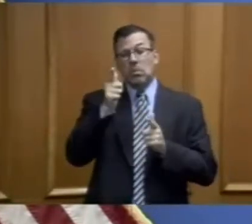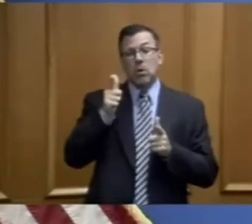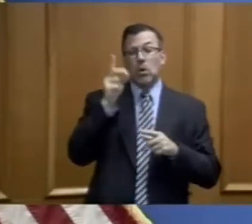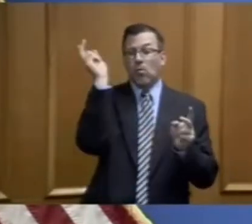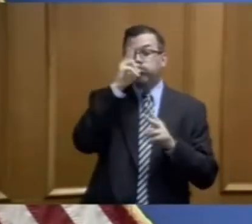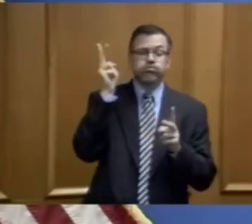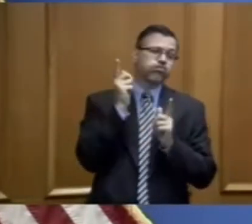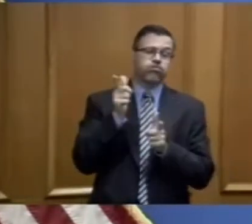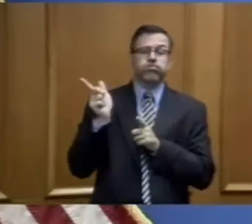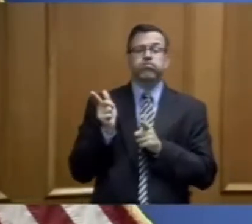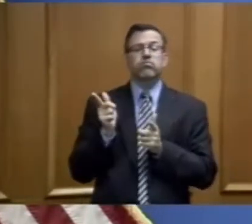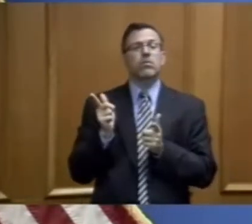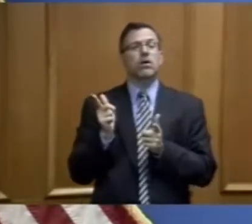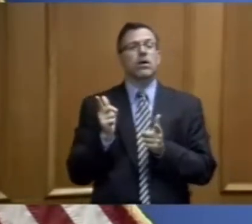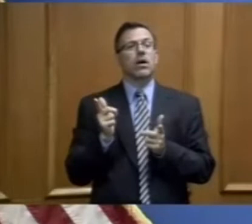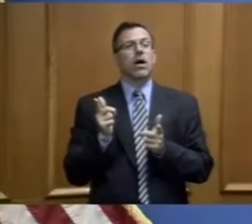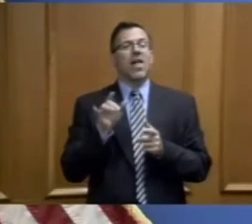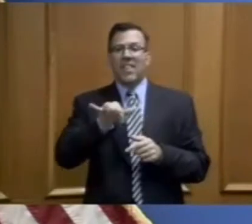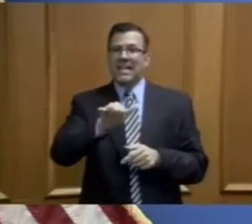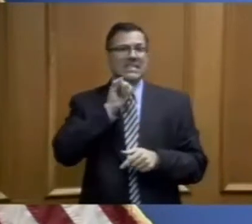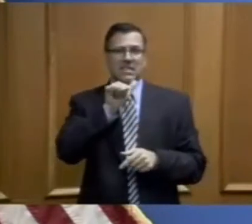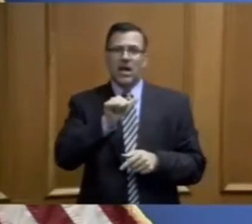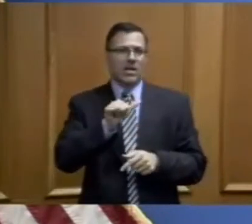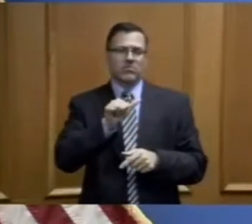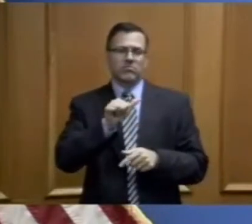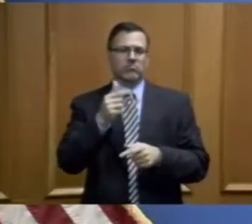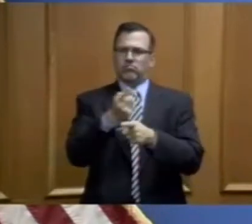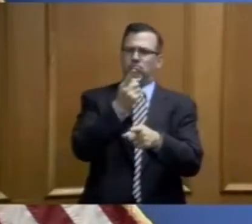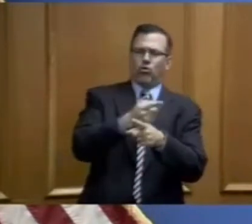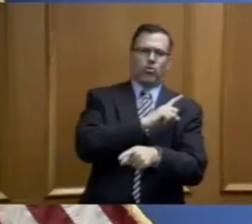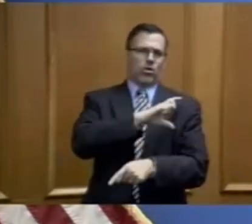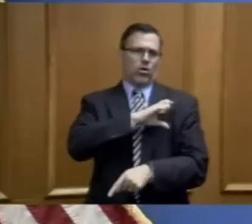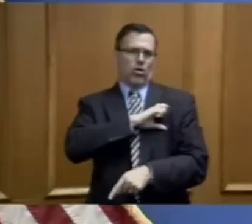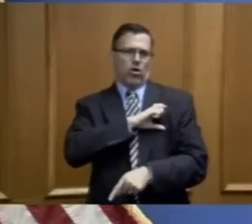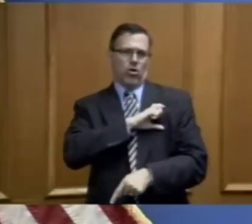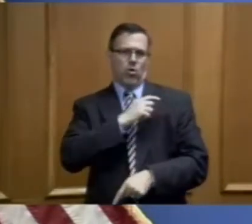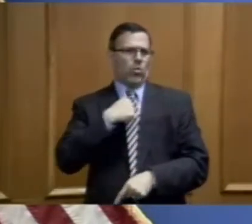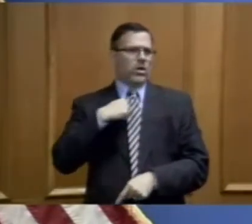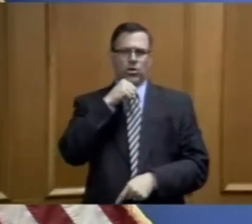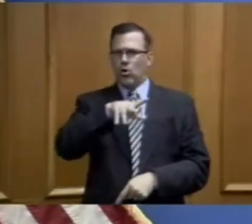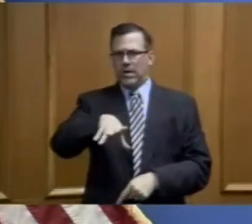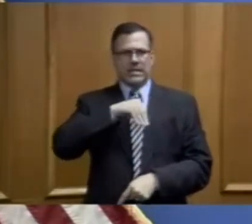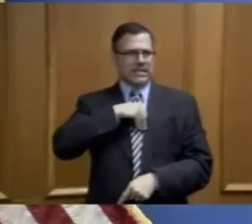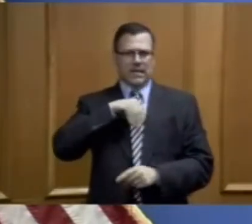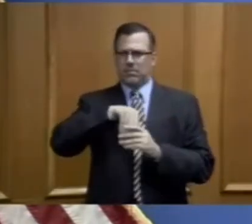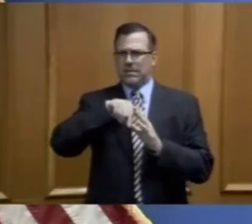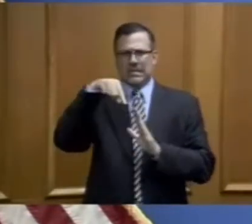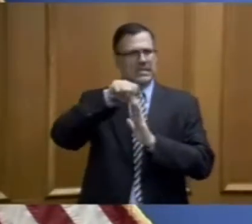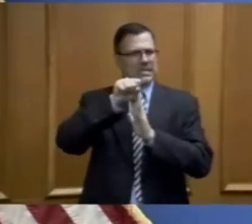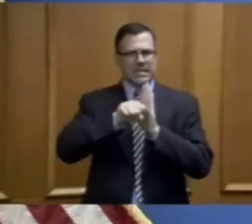And police brutality should not be accepted in this state, and